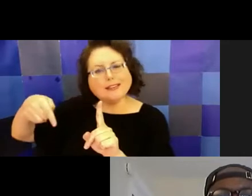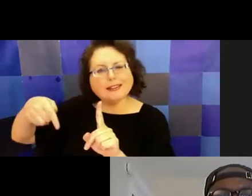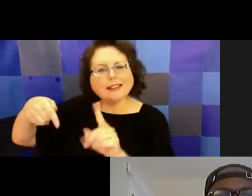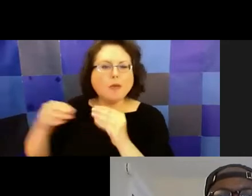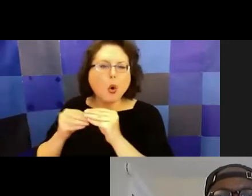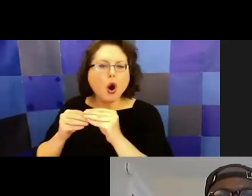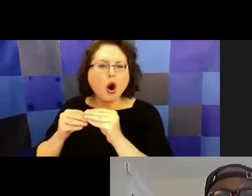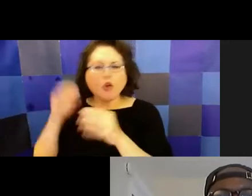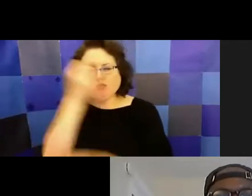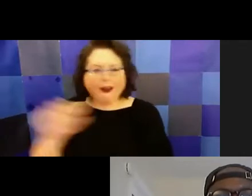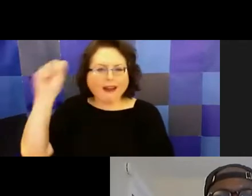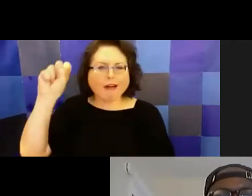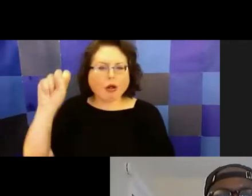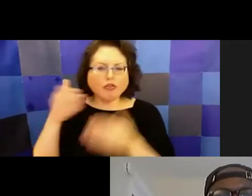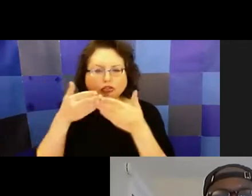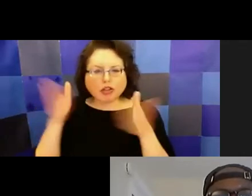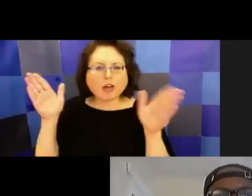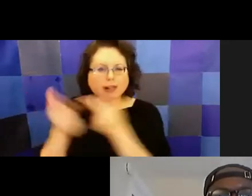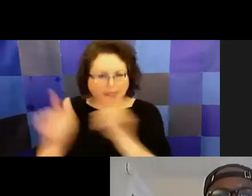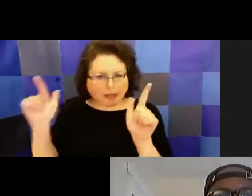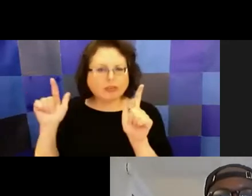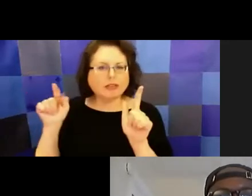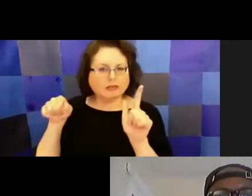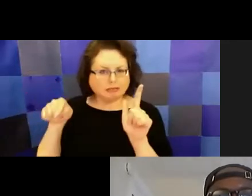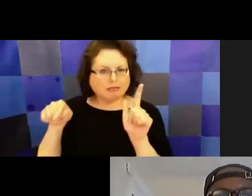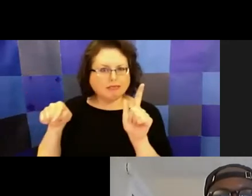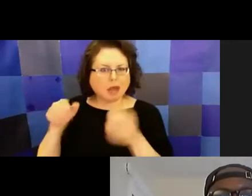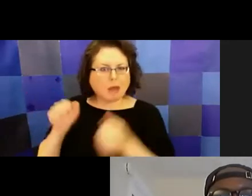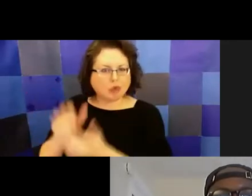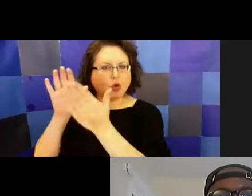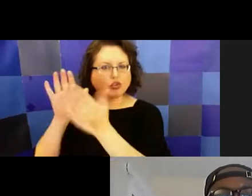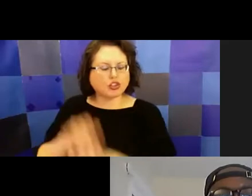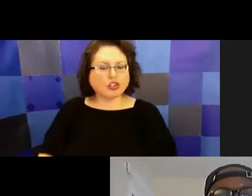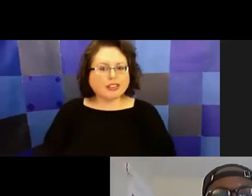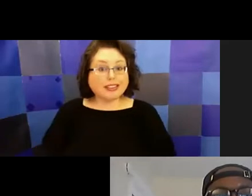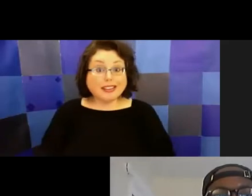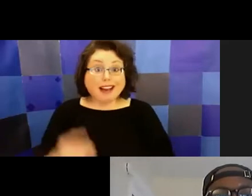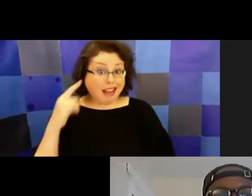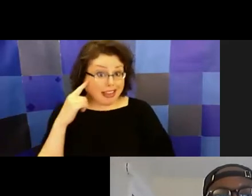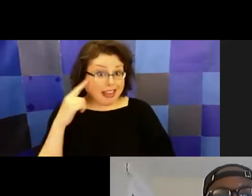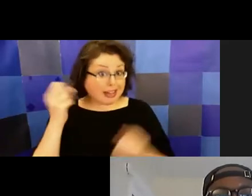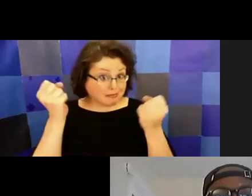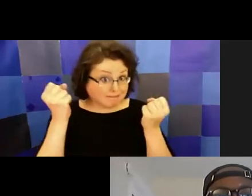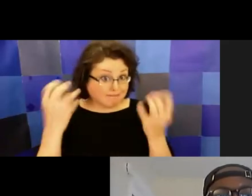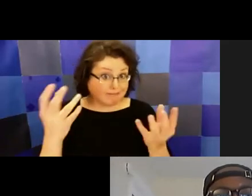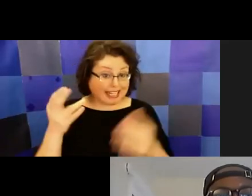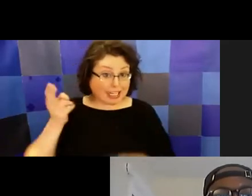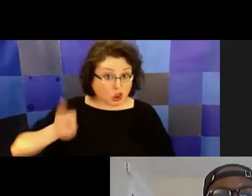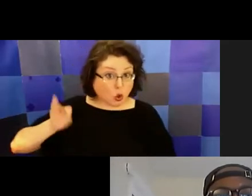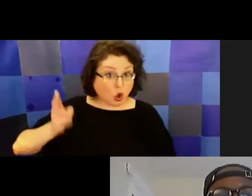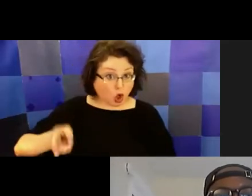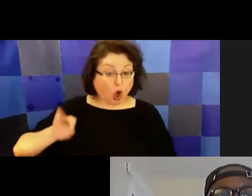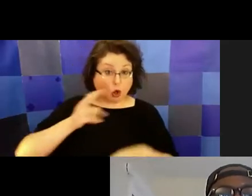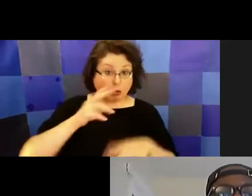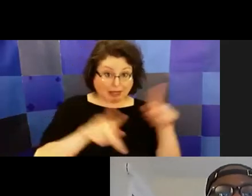radical and genuinely liberatory approaches. And I think that there were a number of the sort of historical figures that